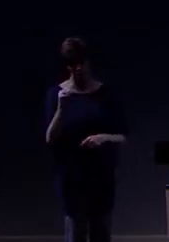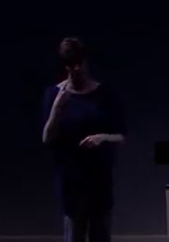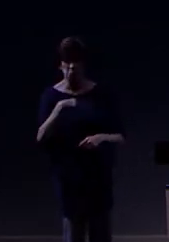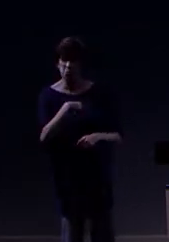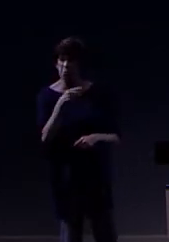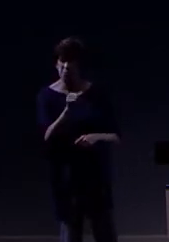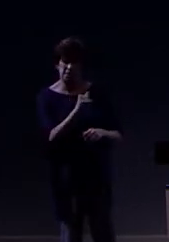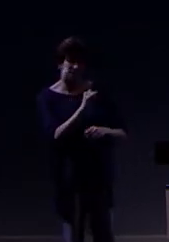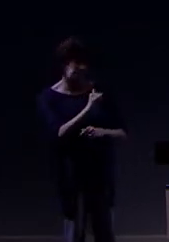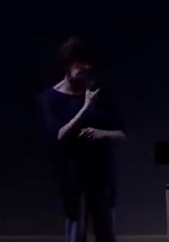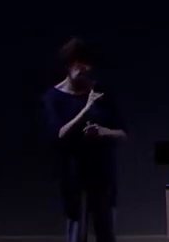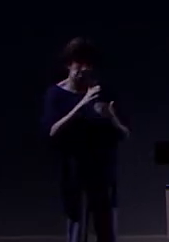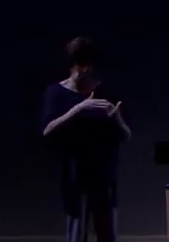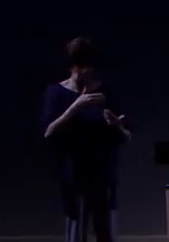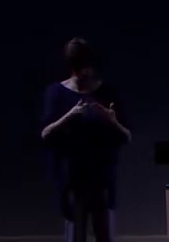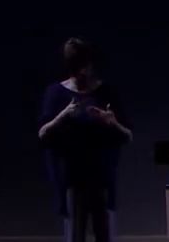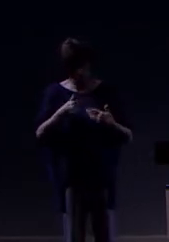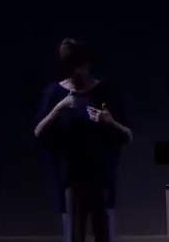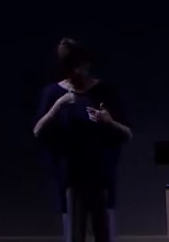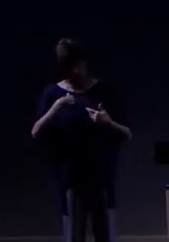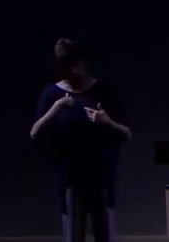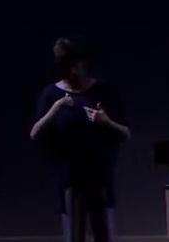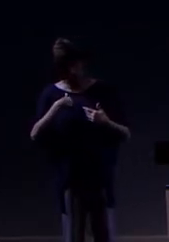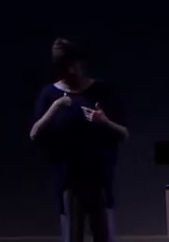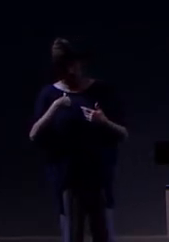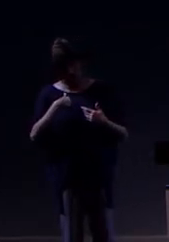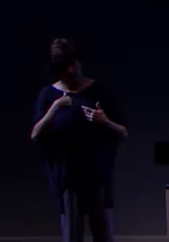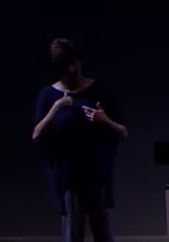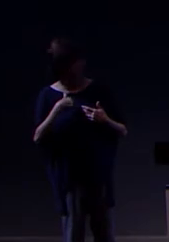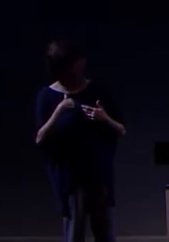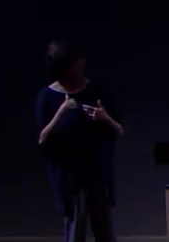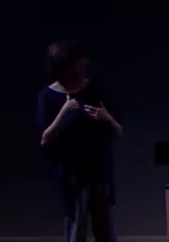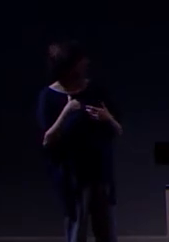the same, even though I'm a great driver and he's,